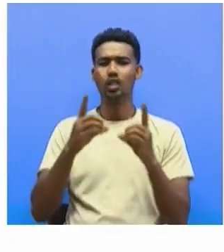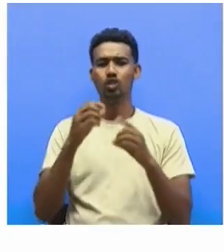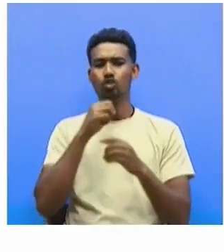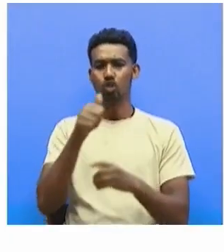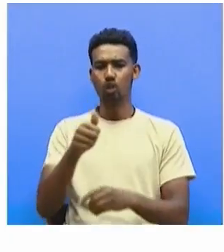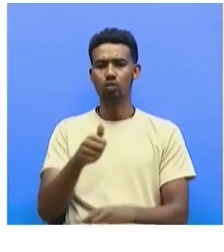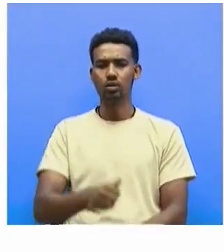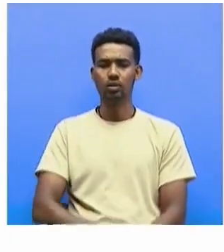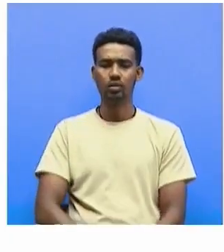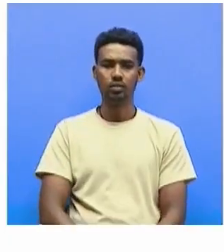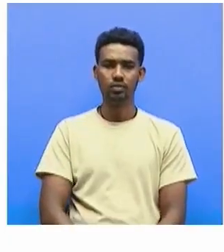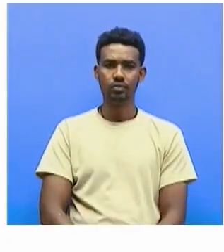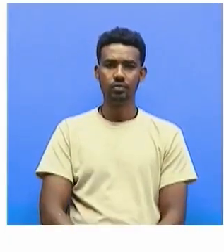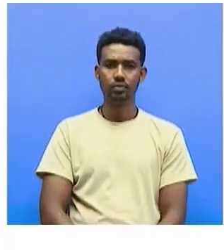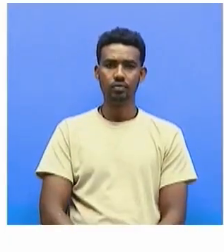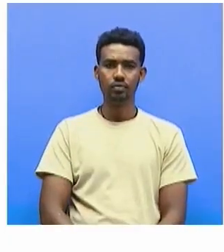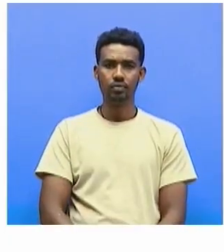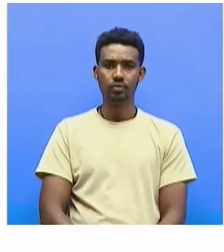don't.